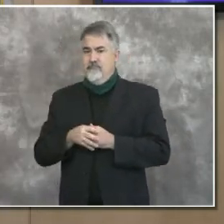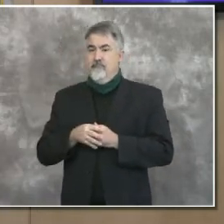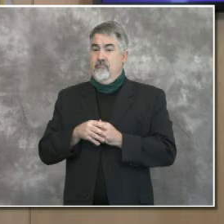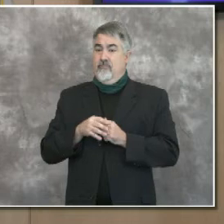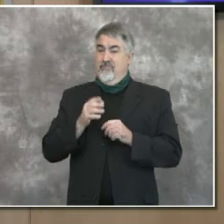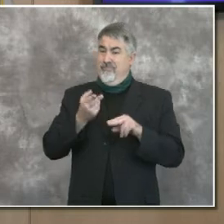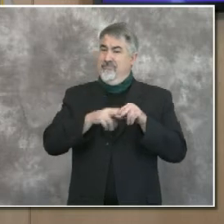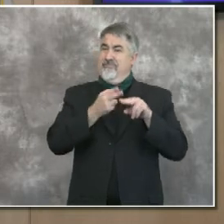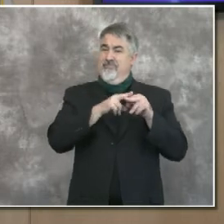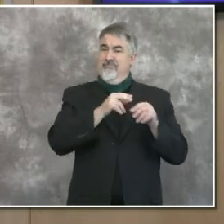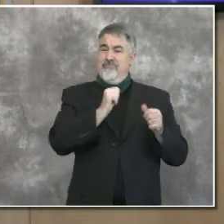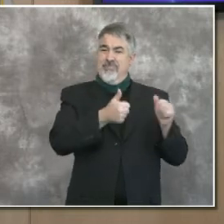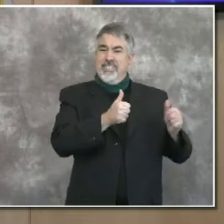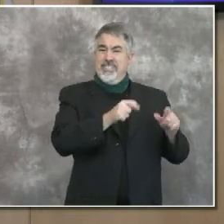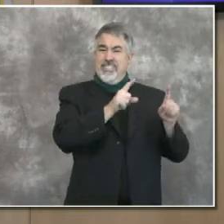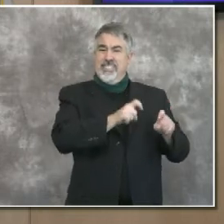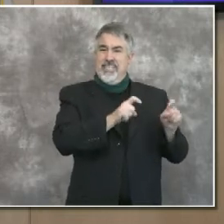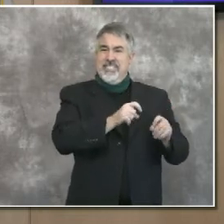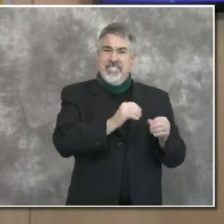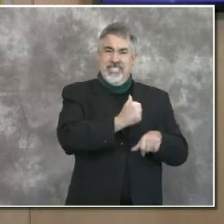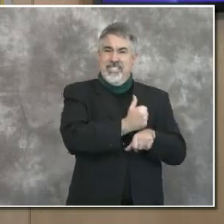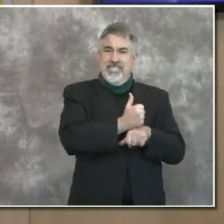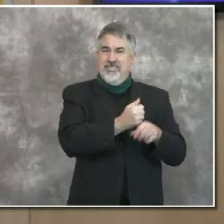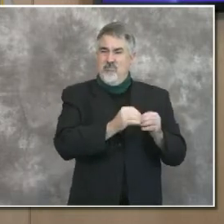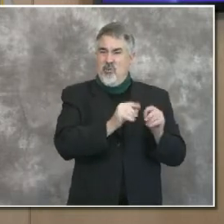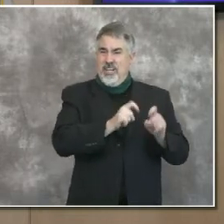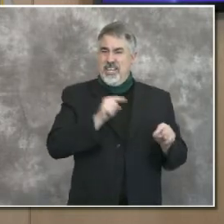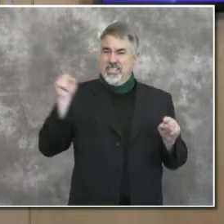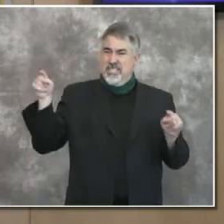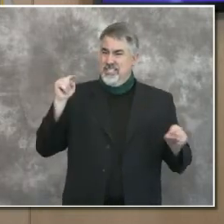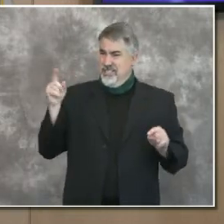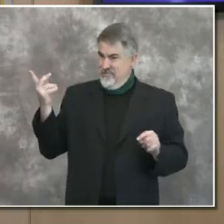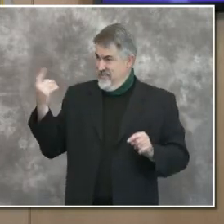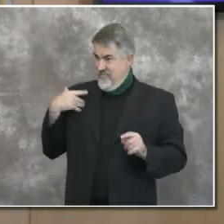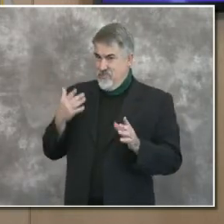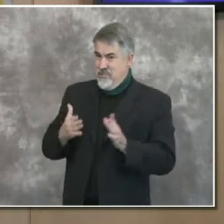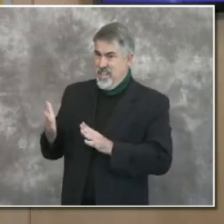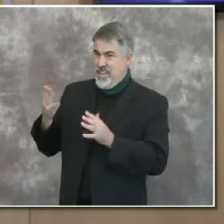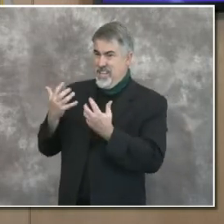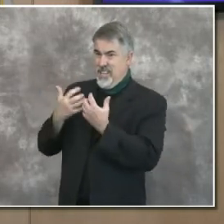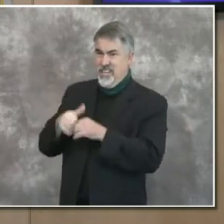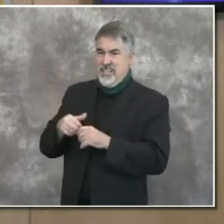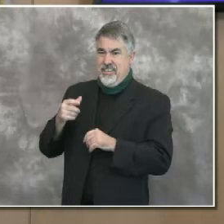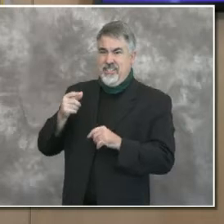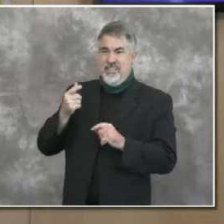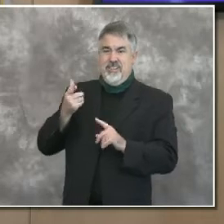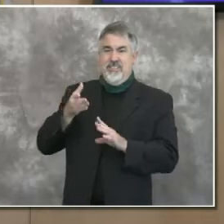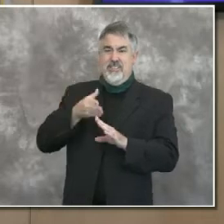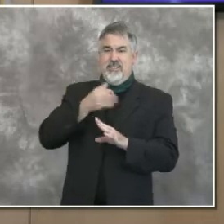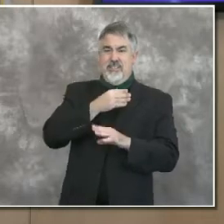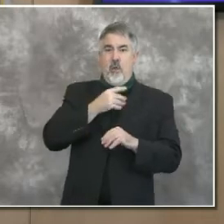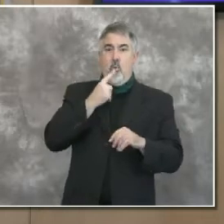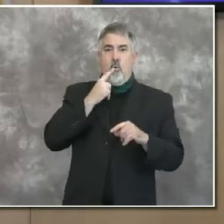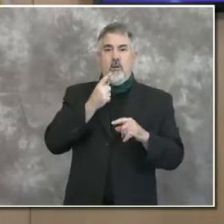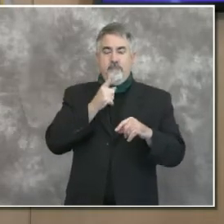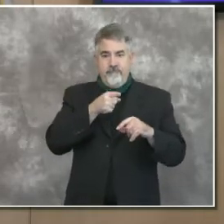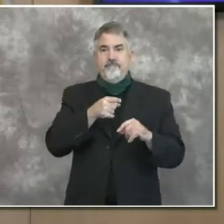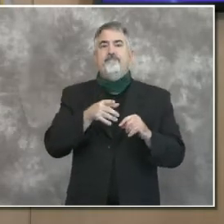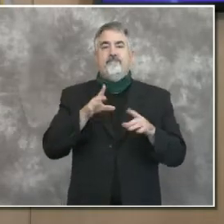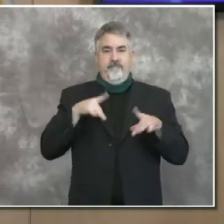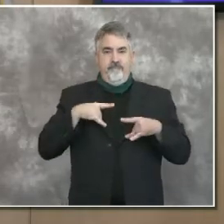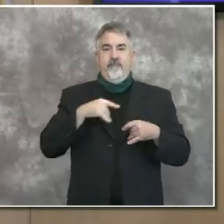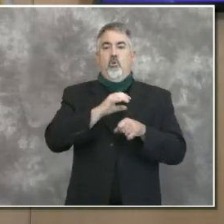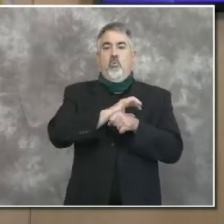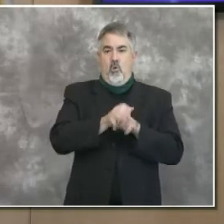is the plan to do contact tracing on every person who comes up positive? Has there been any discussion of adding more